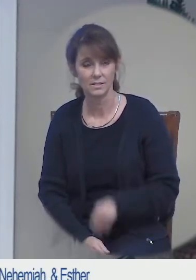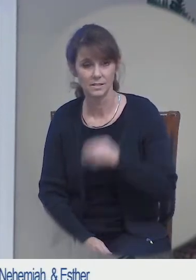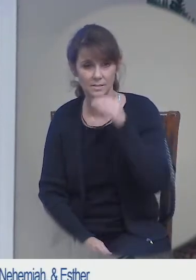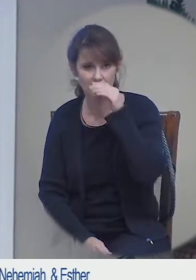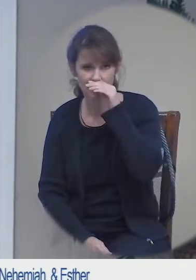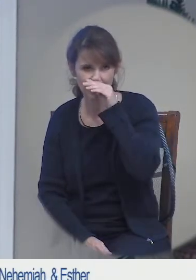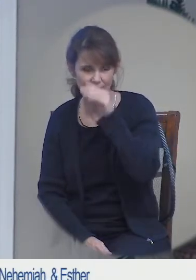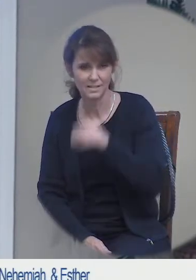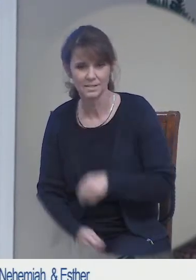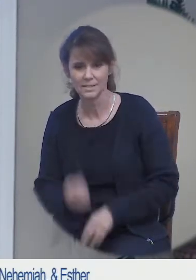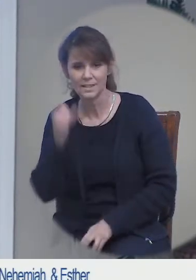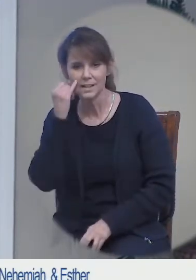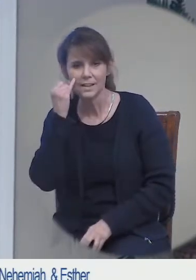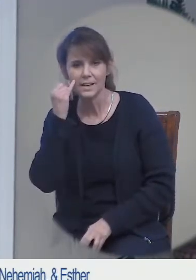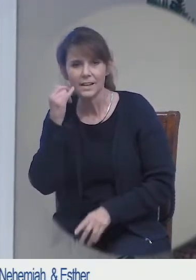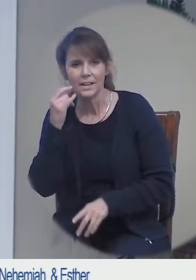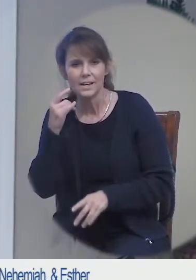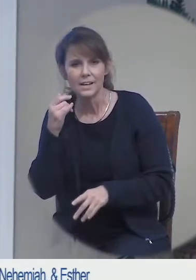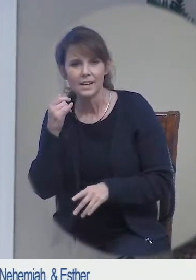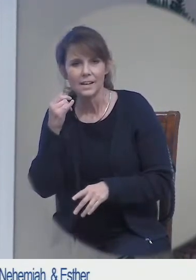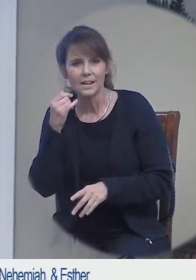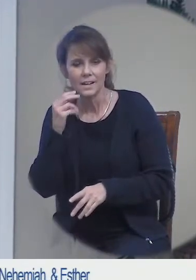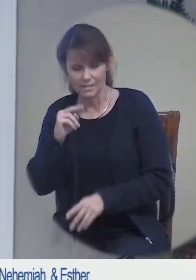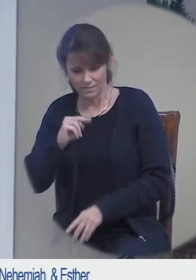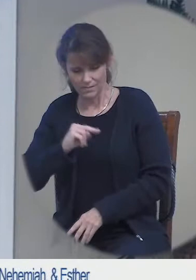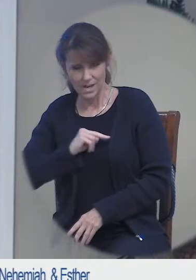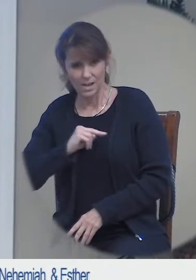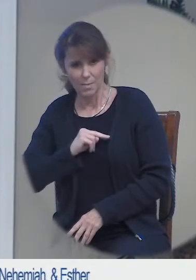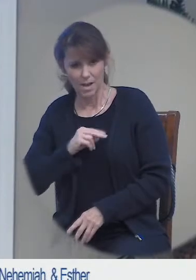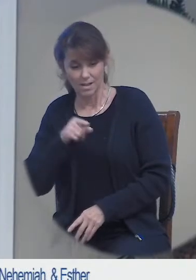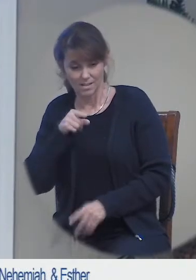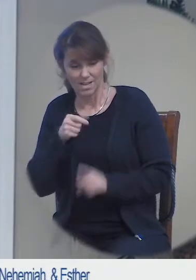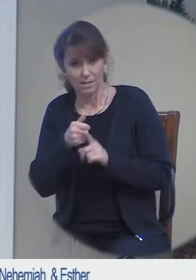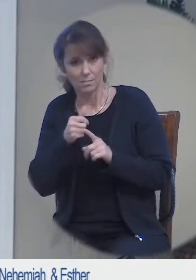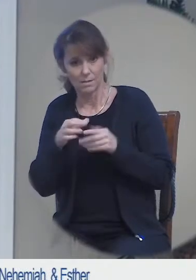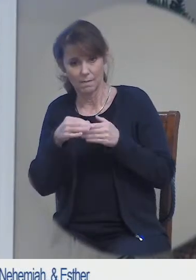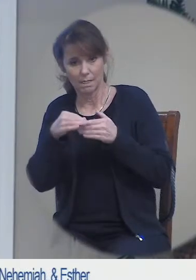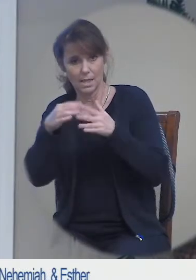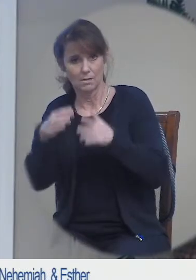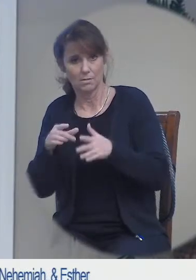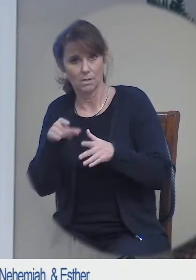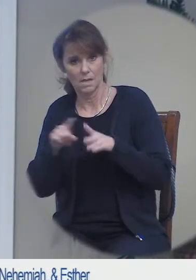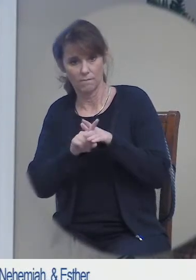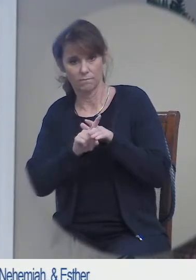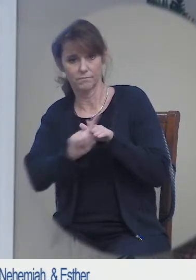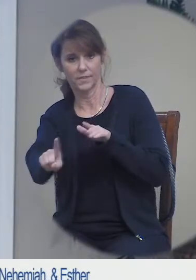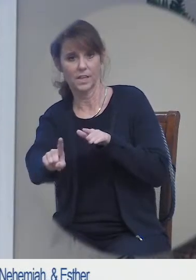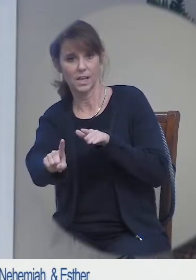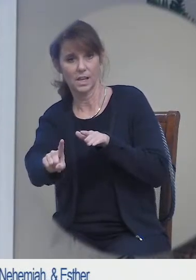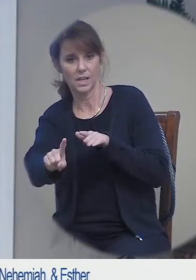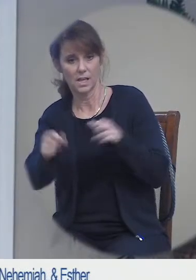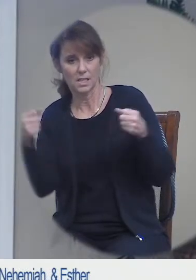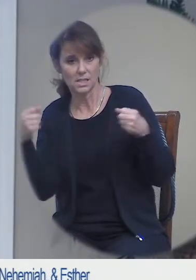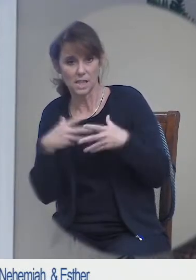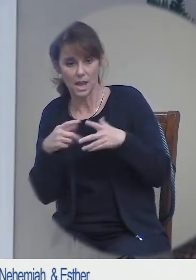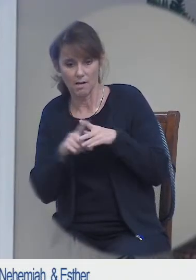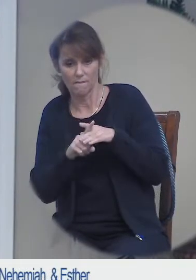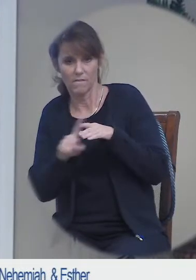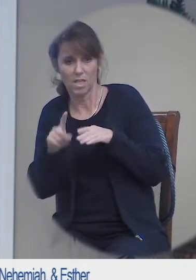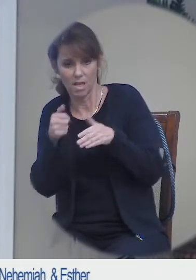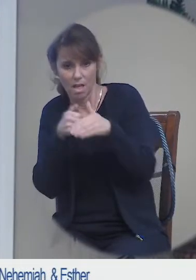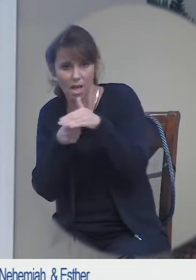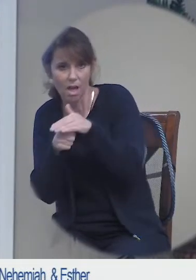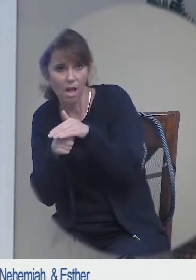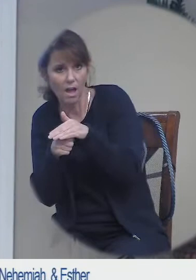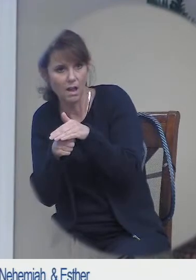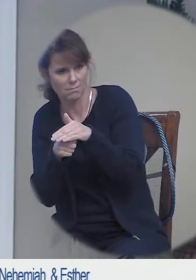the people if they saw their leader flee from a threat? I think he's concerned about if they